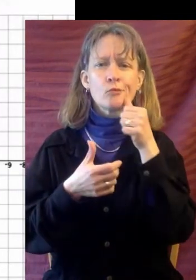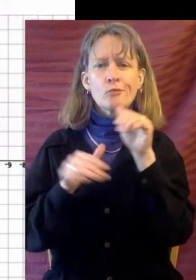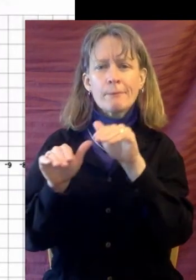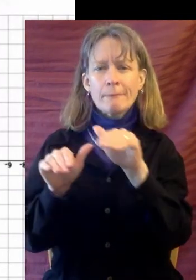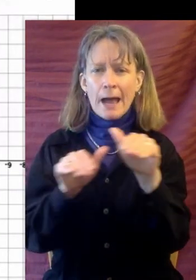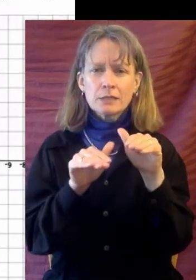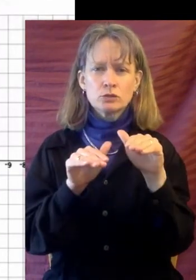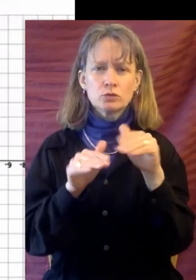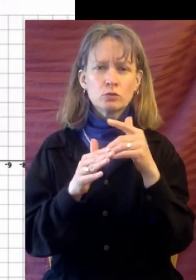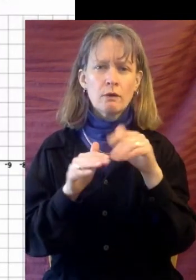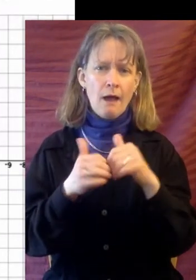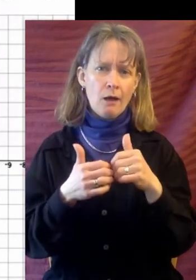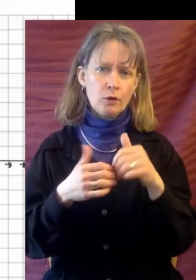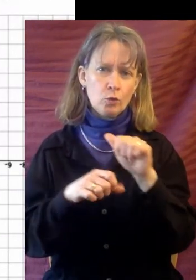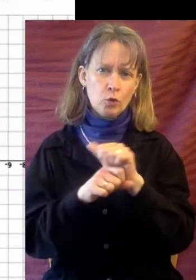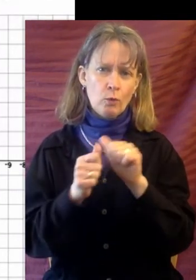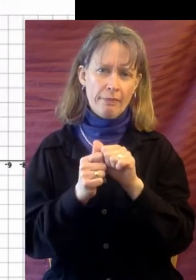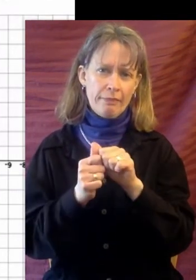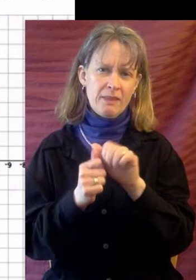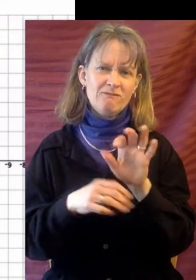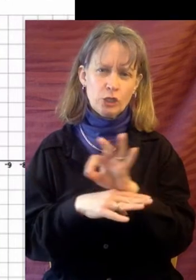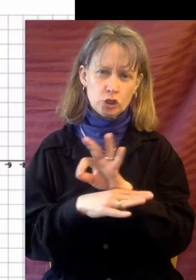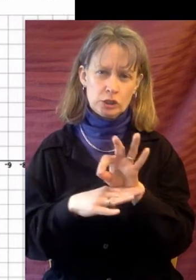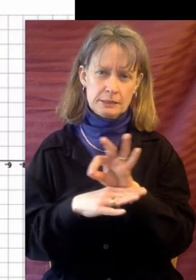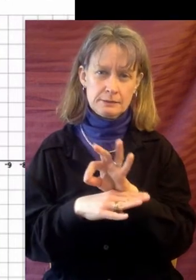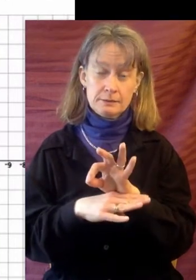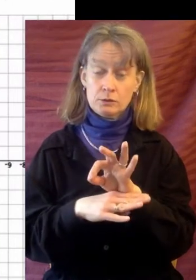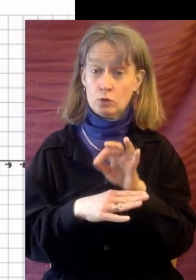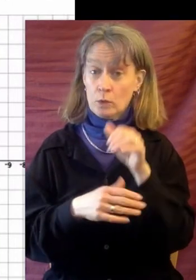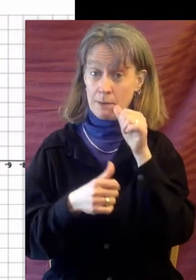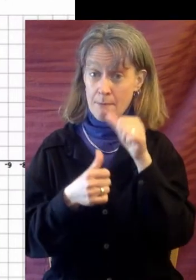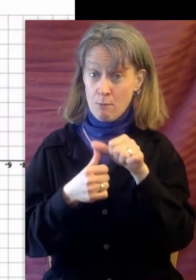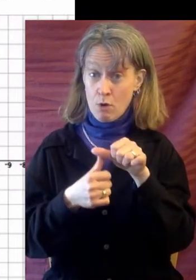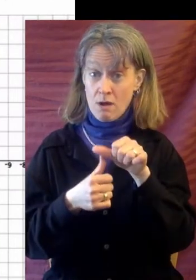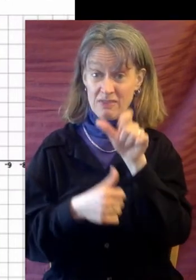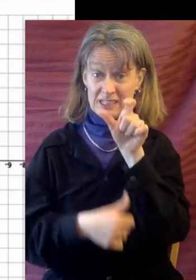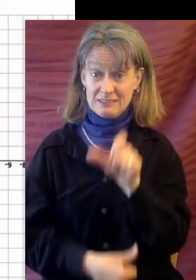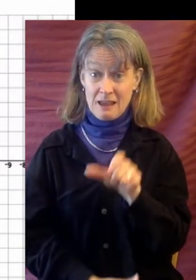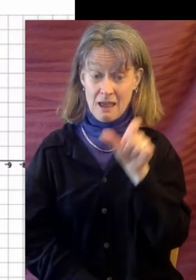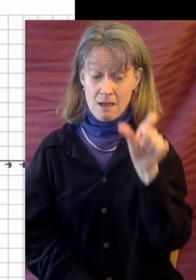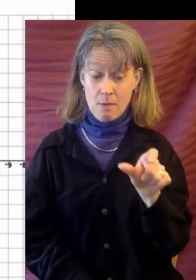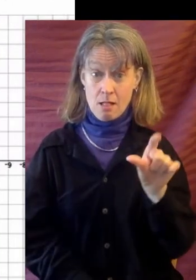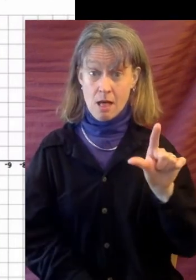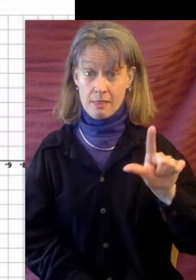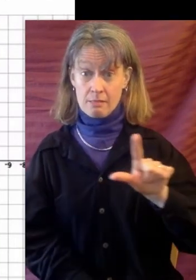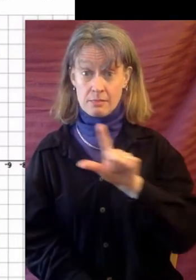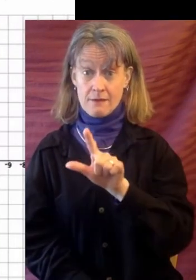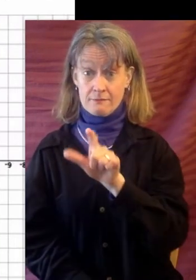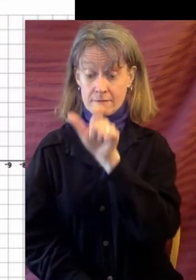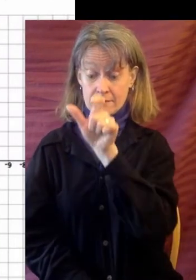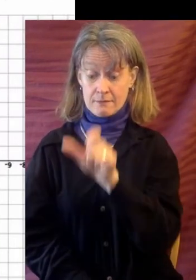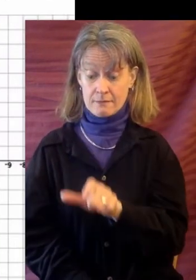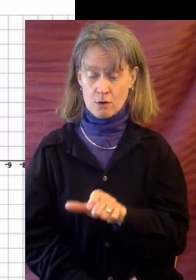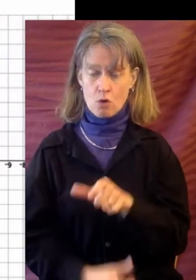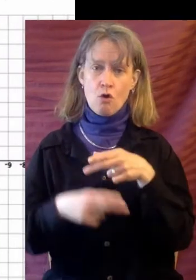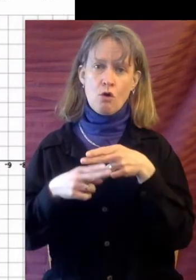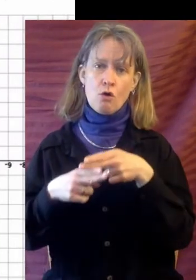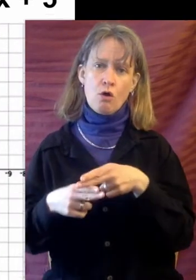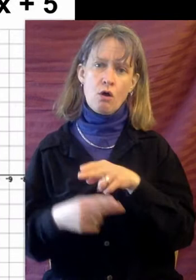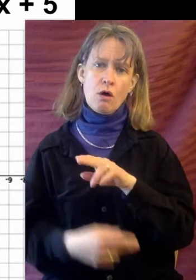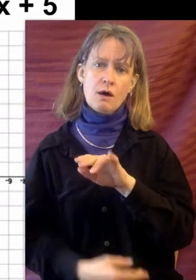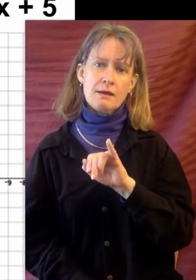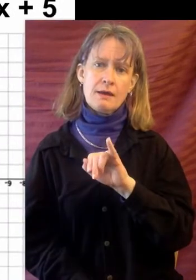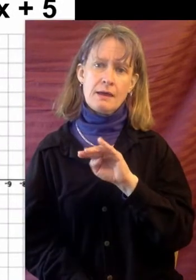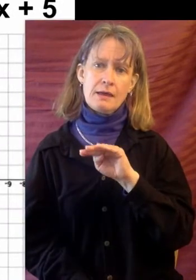The left side of our table is all of our input